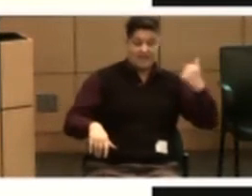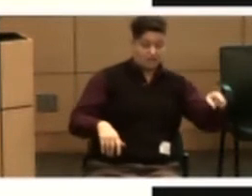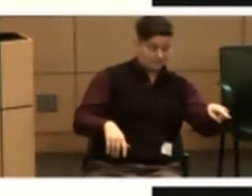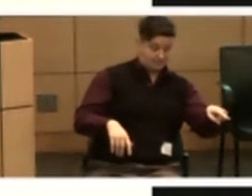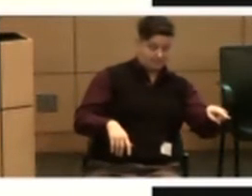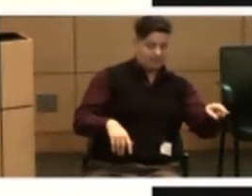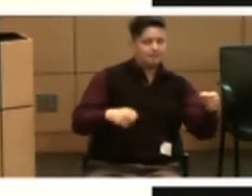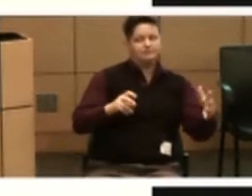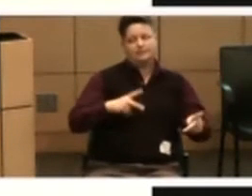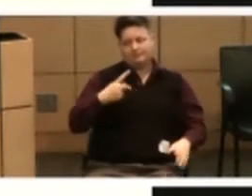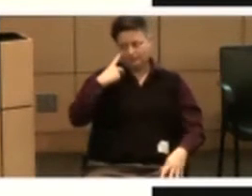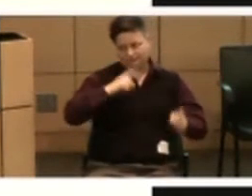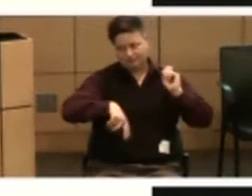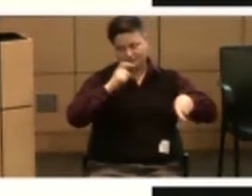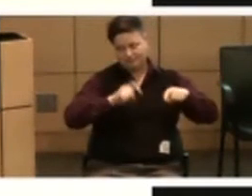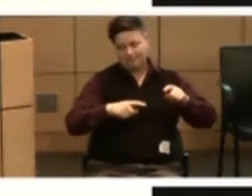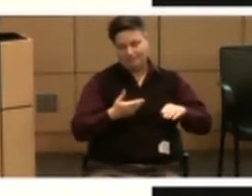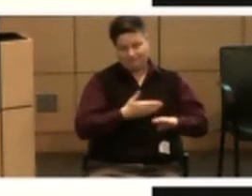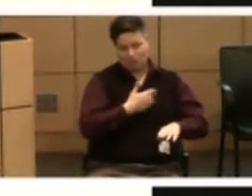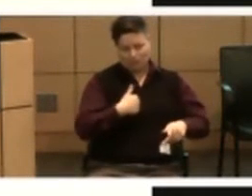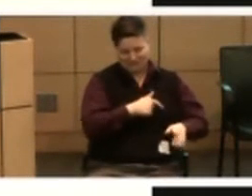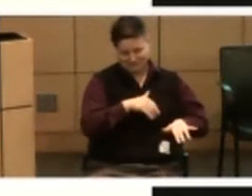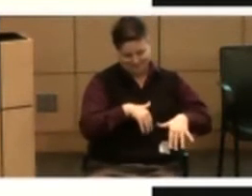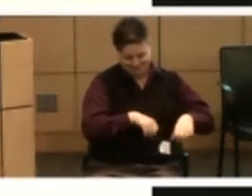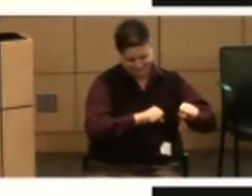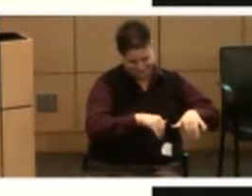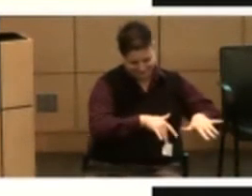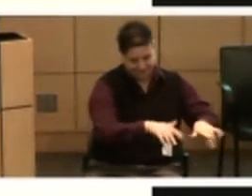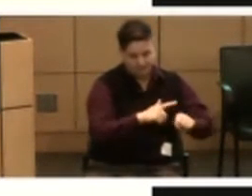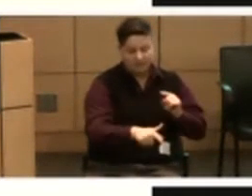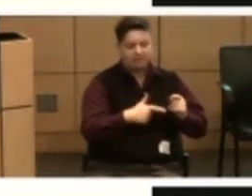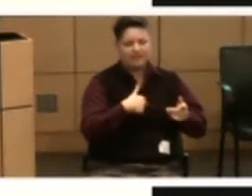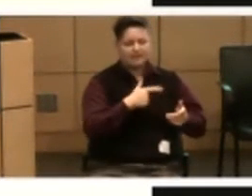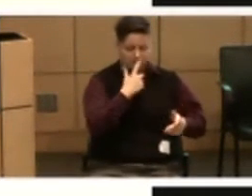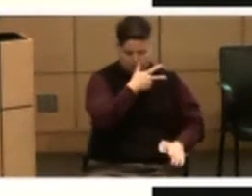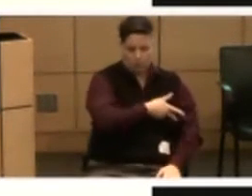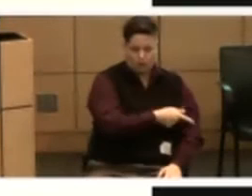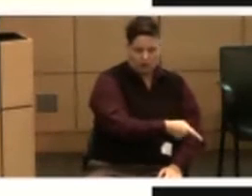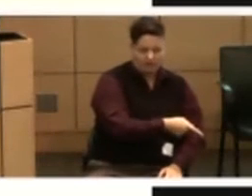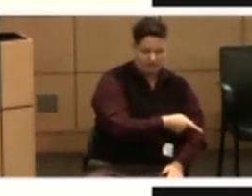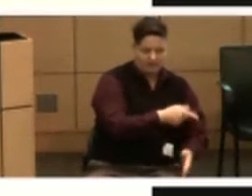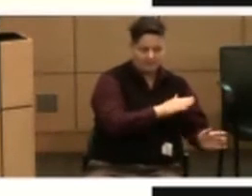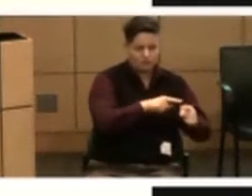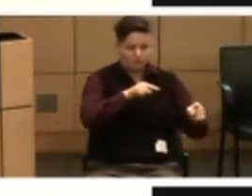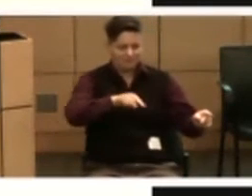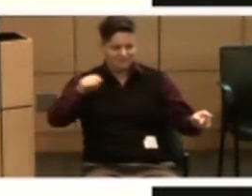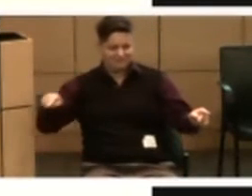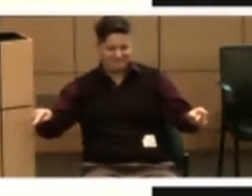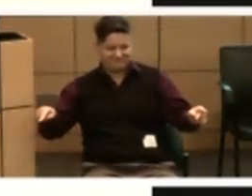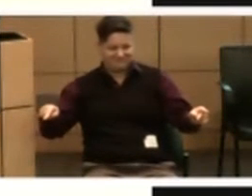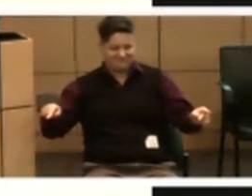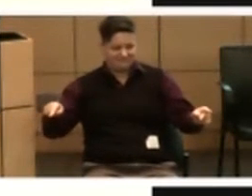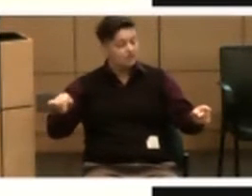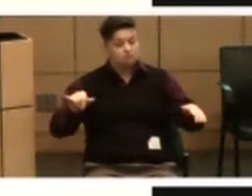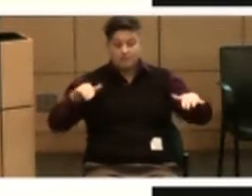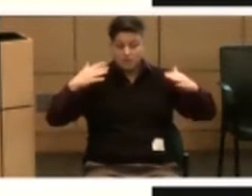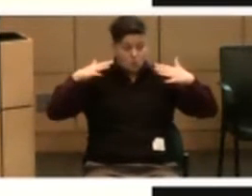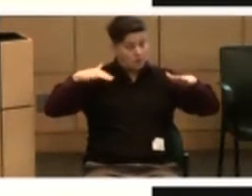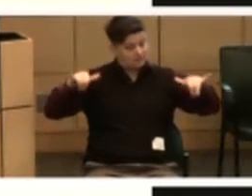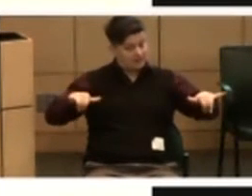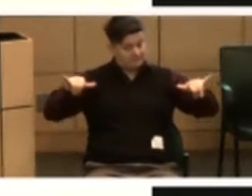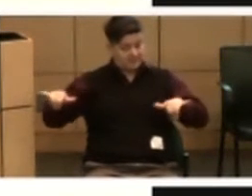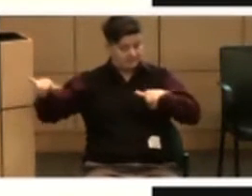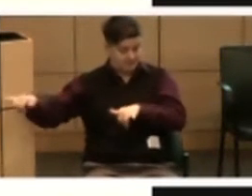times before us, they did poor on this task at the same level of noise. They detected 80% of the consonants,